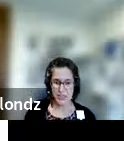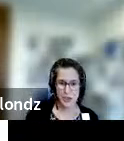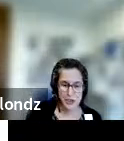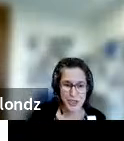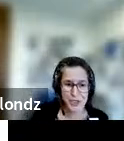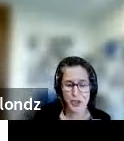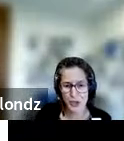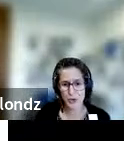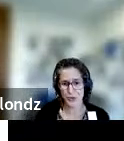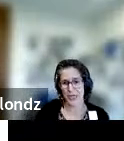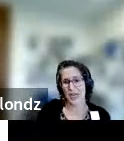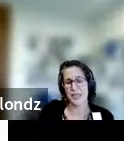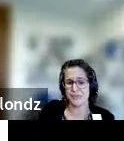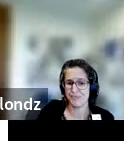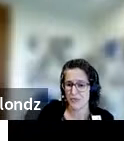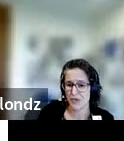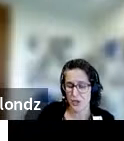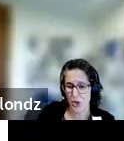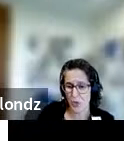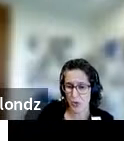So just to conclude,